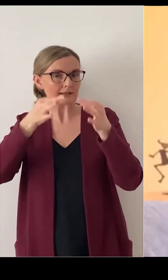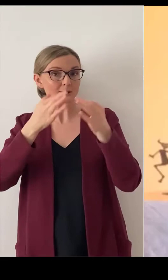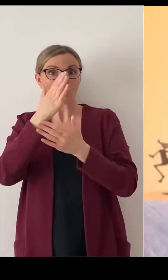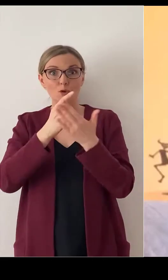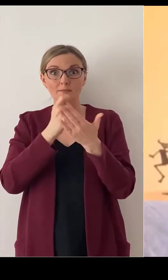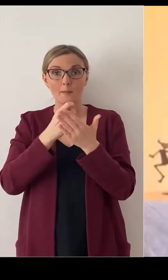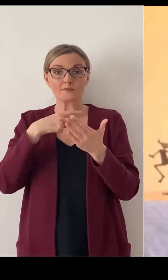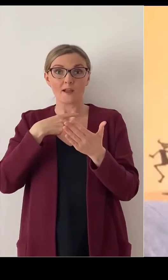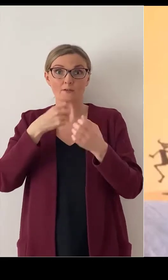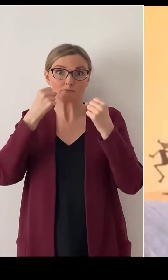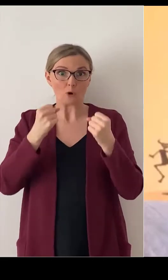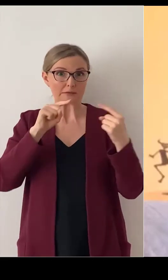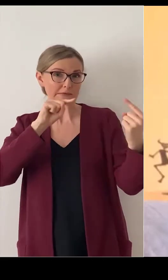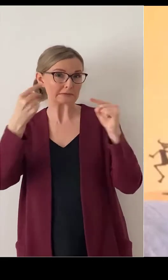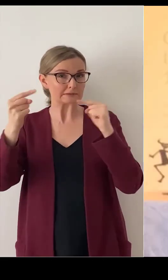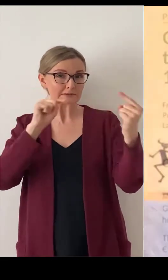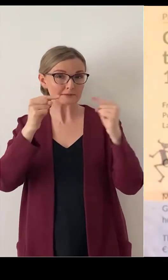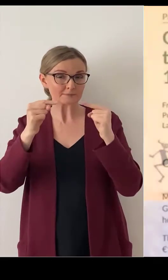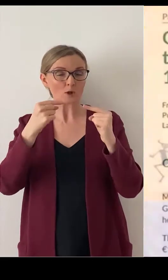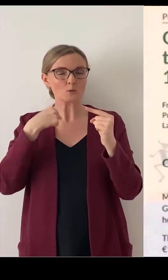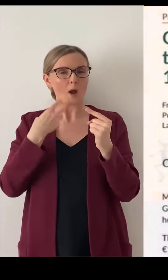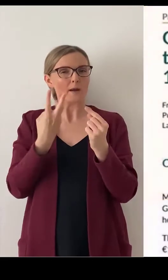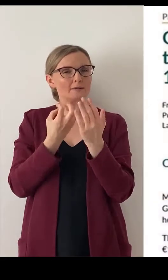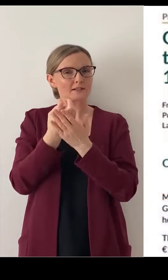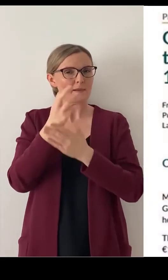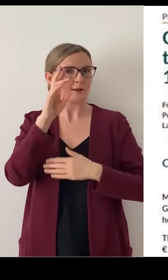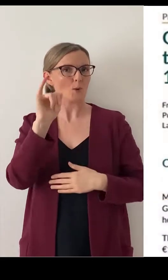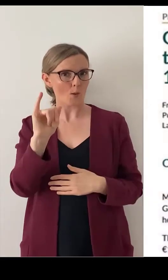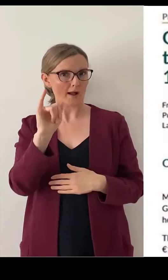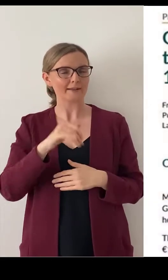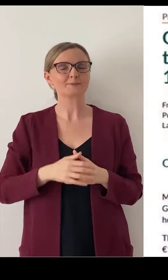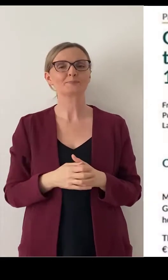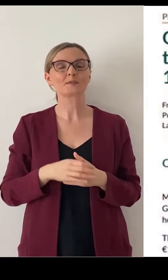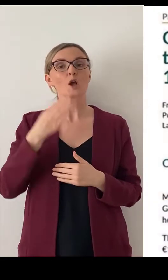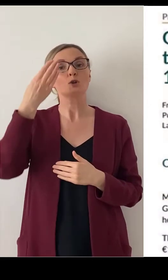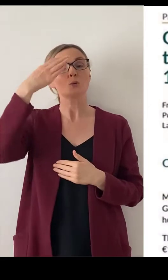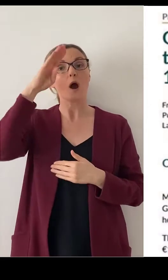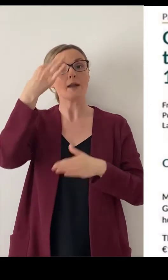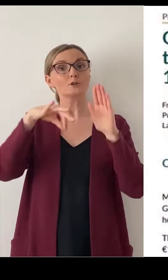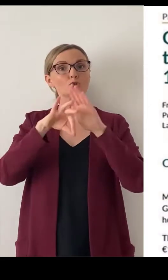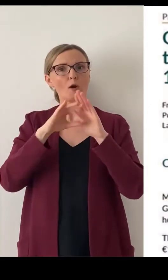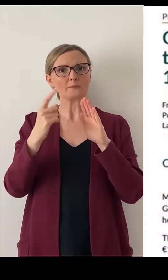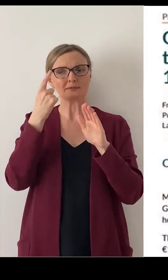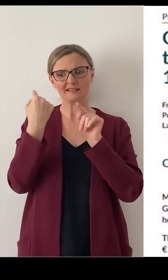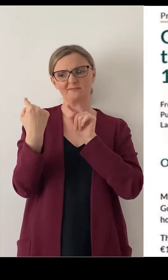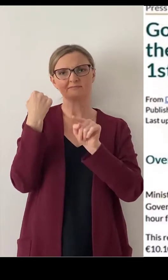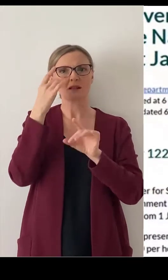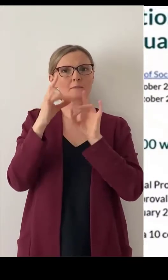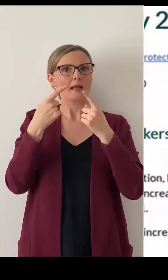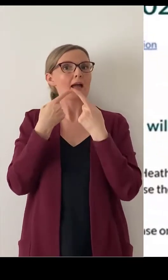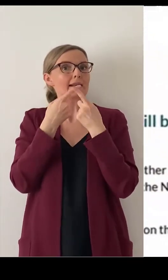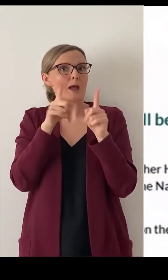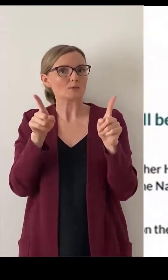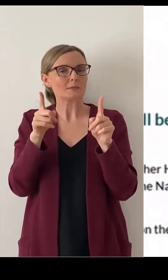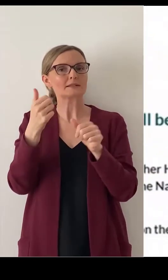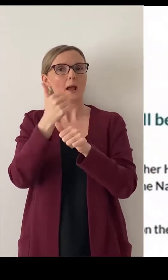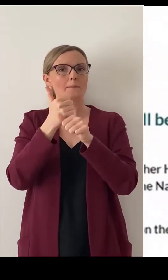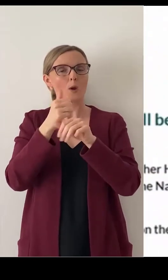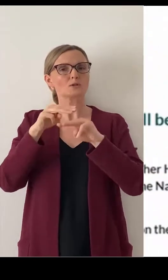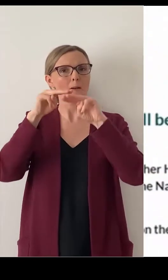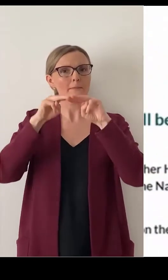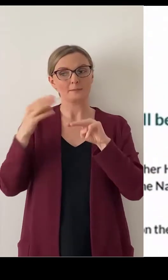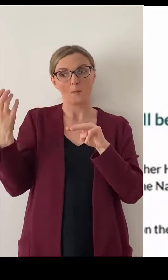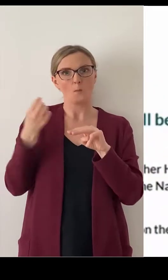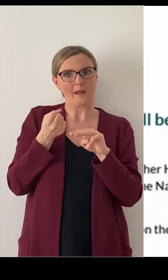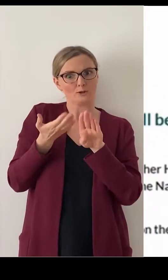and we will find out why. Here is an announcement by the Irish government. It is regarding the raise in the minimum wage